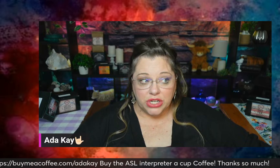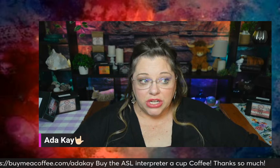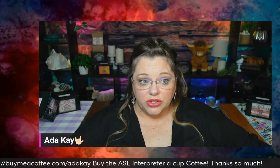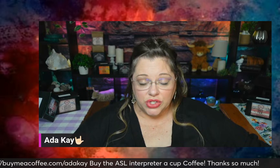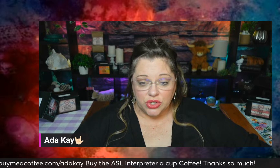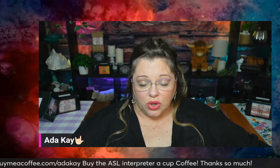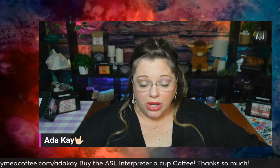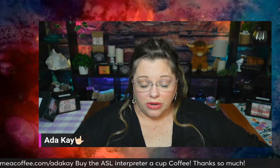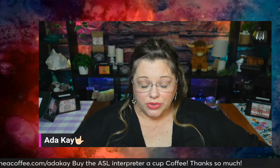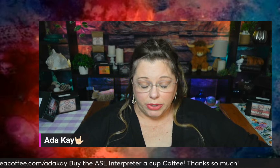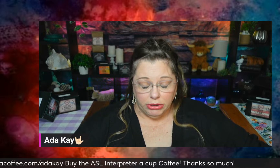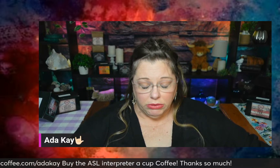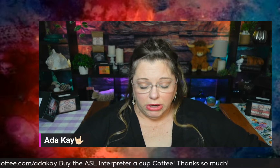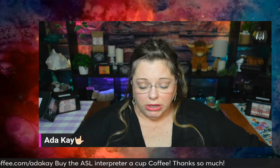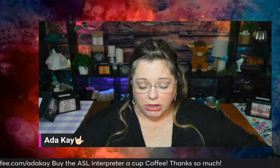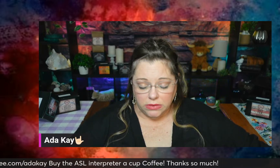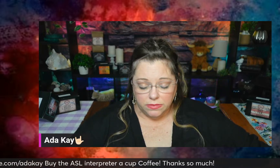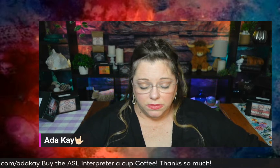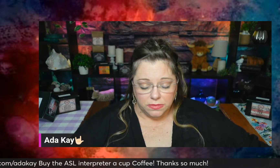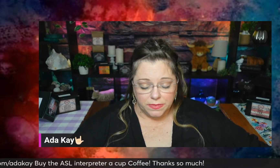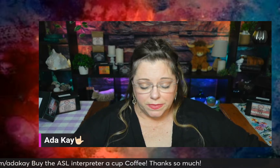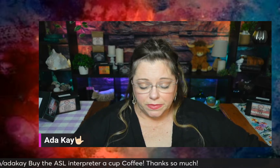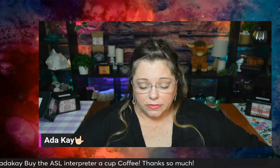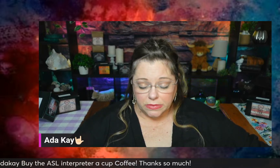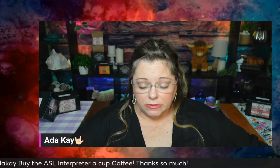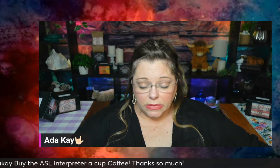remember sitting in the stall and I was praying, okay, God,